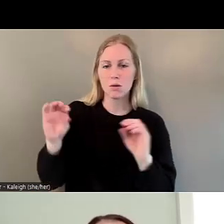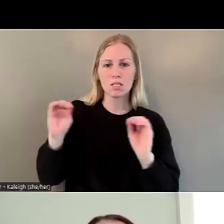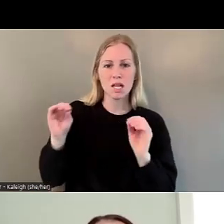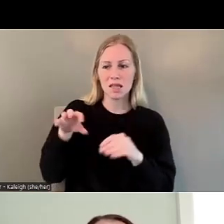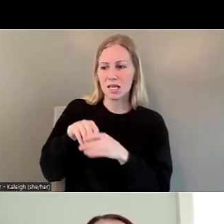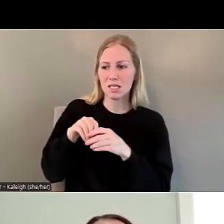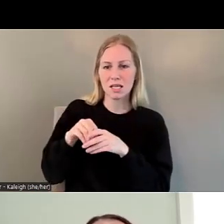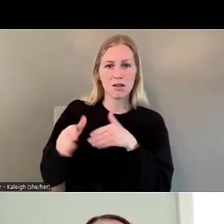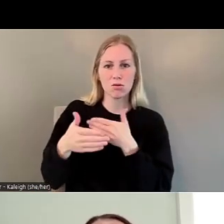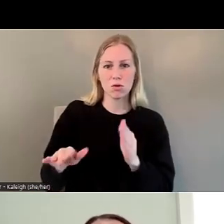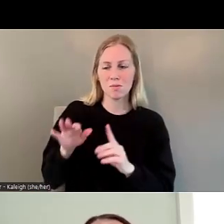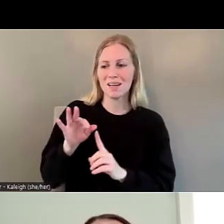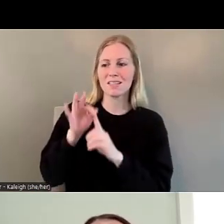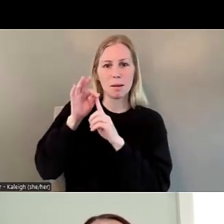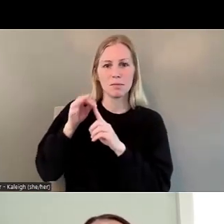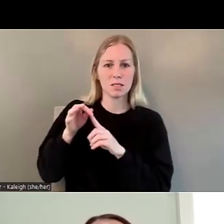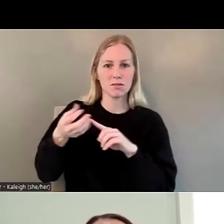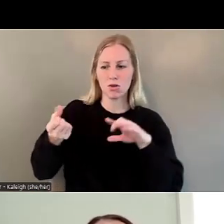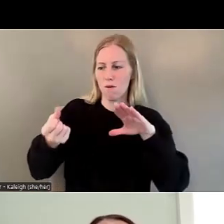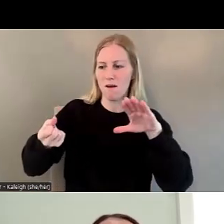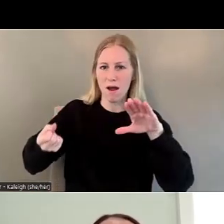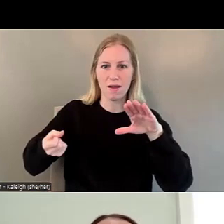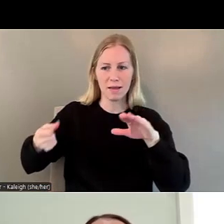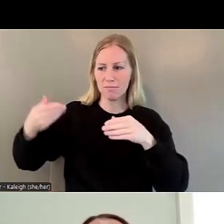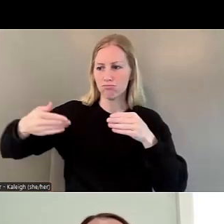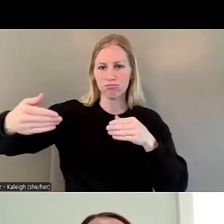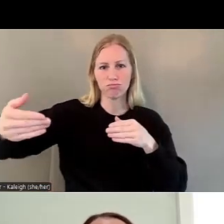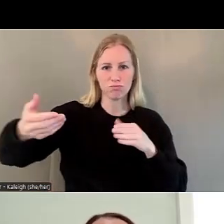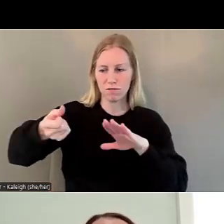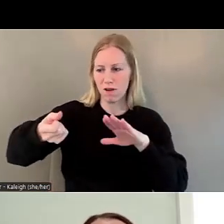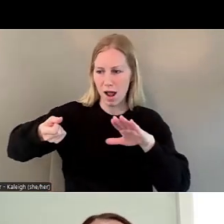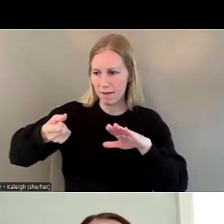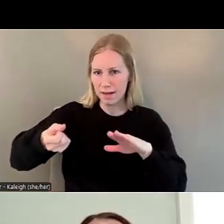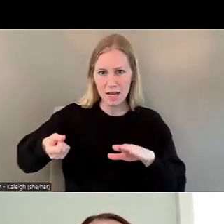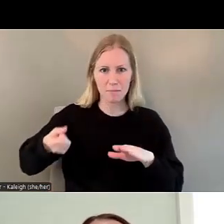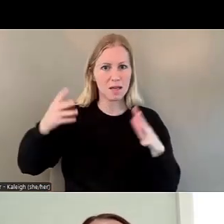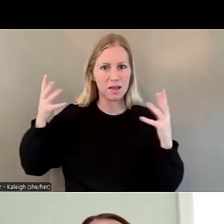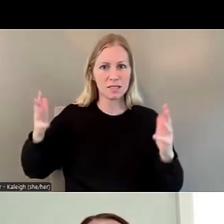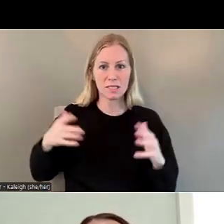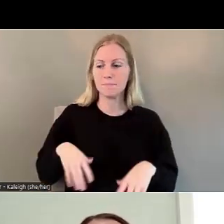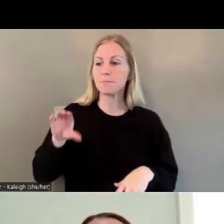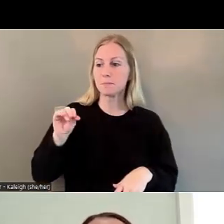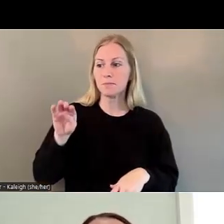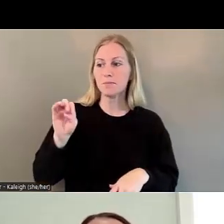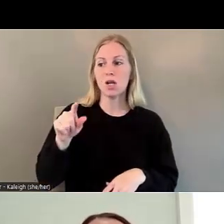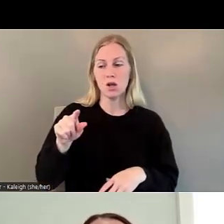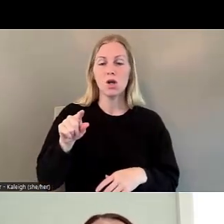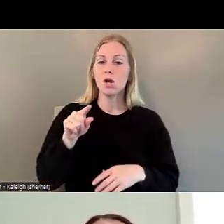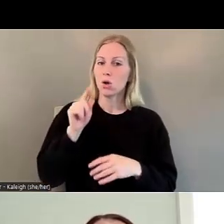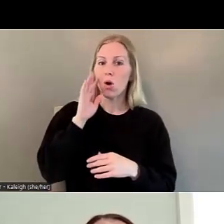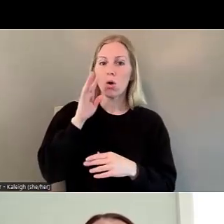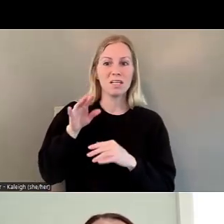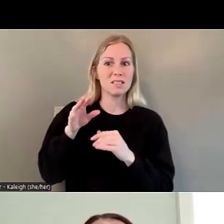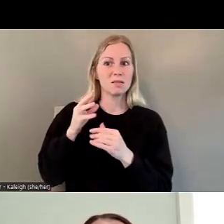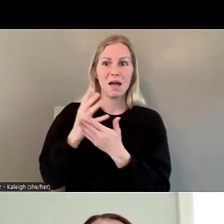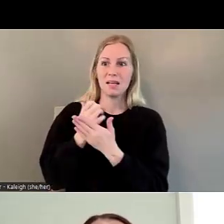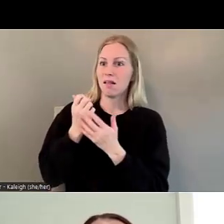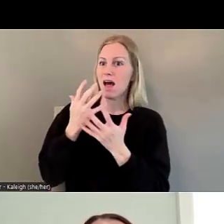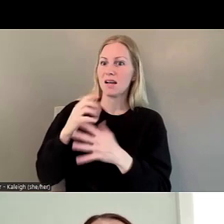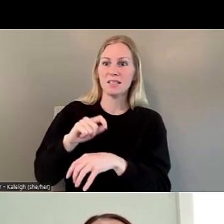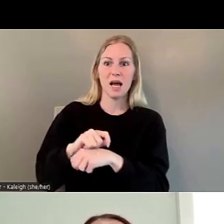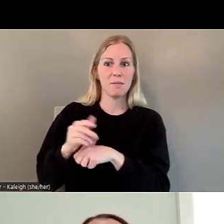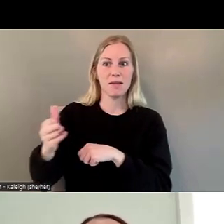cabinet. Cole would spend close to an hour in this space on more than one occasion with the door shut, while staff engaged in planned